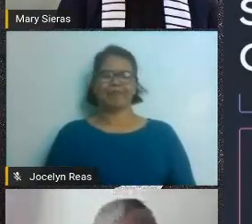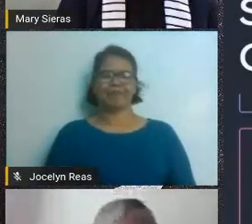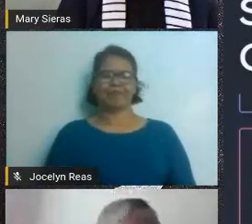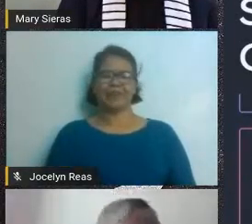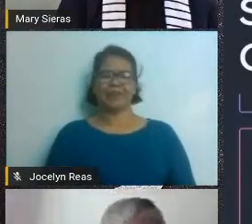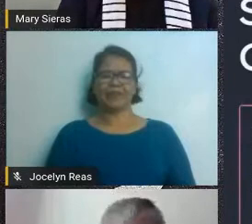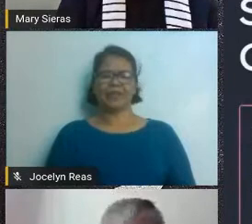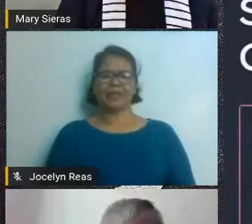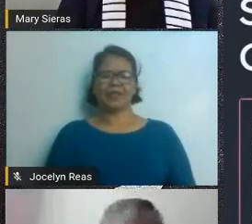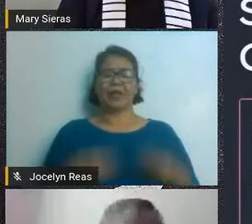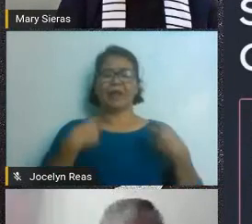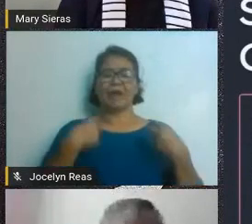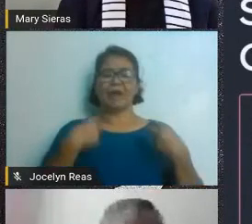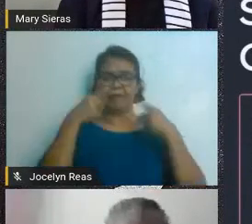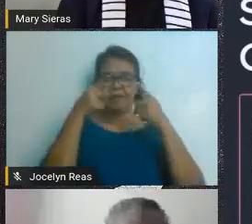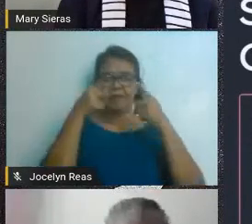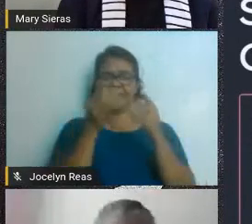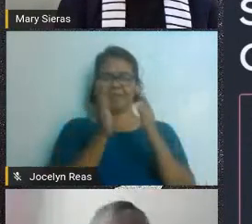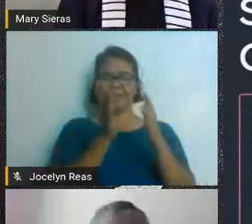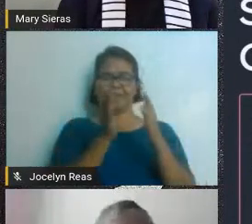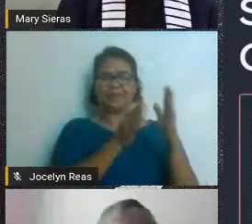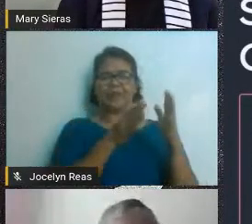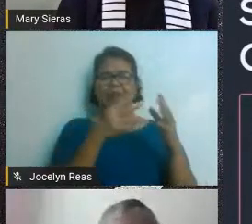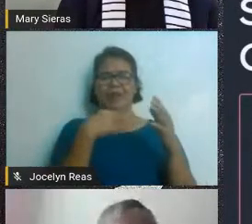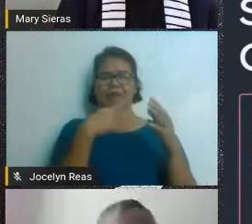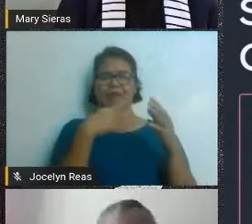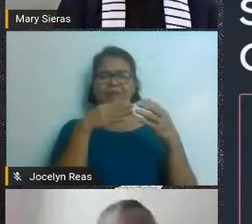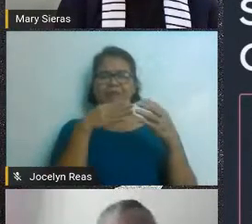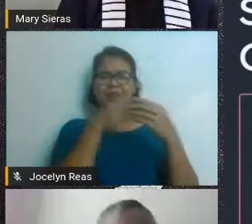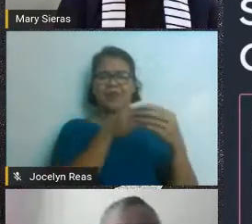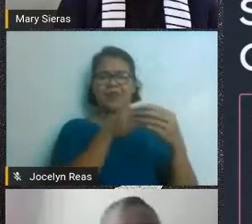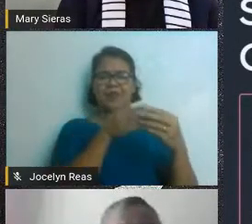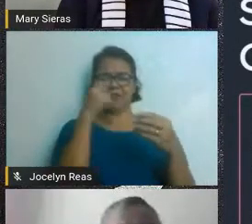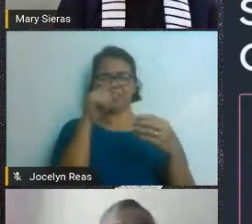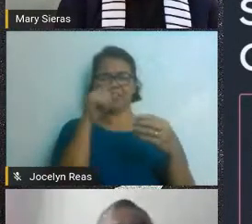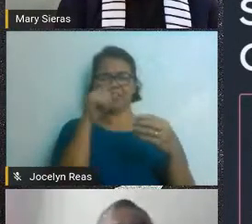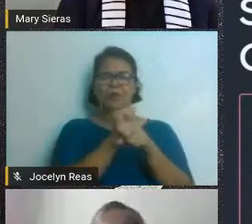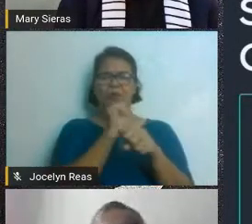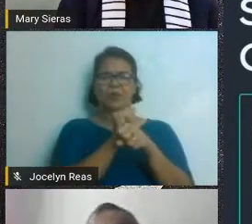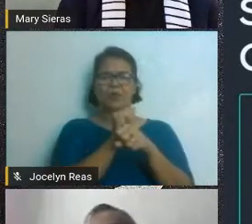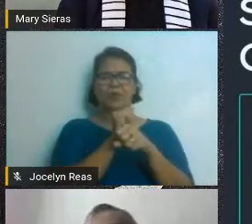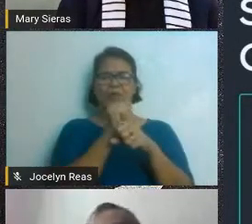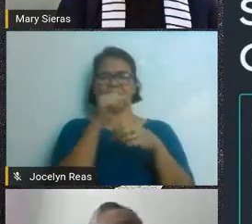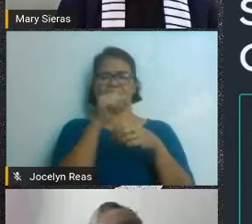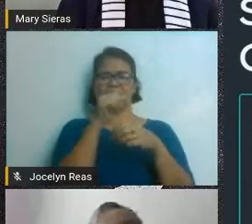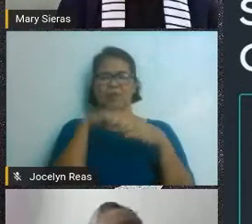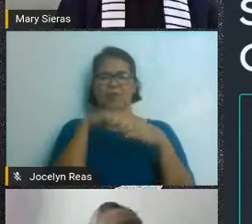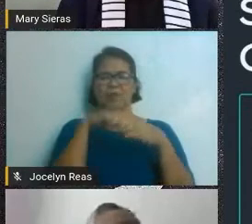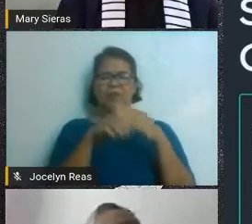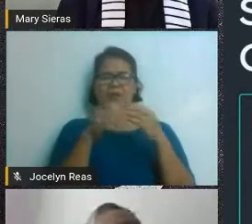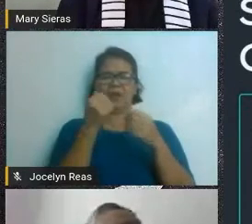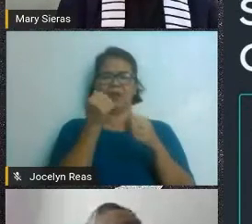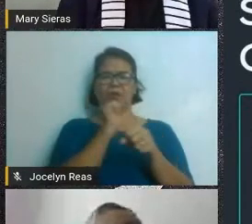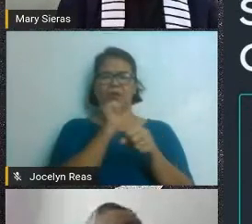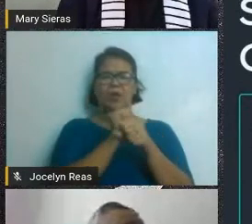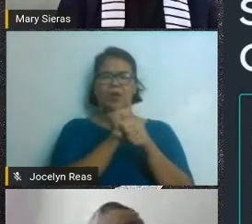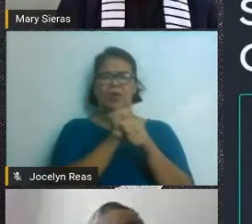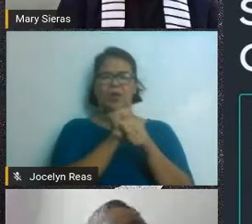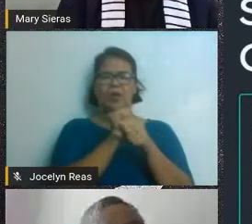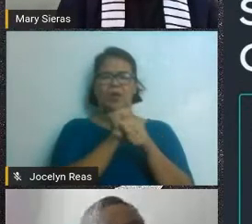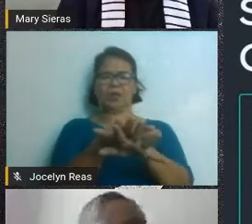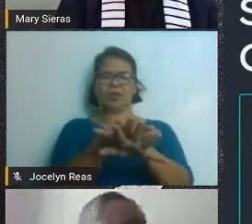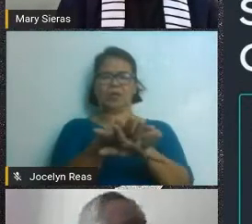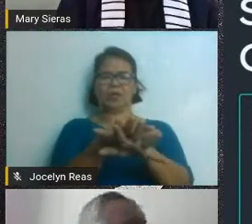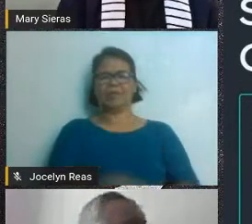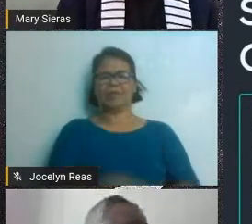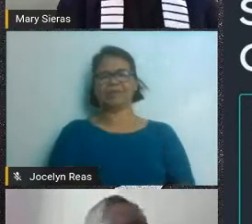perhaps one of the questions na itatanong mamaya. Sasabihin ko na ngayon, so kung nandyan yan, wag mo nang itanong, the work immersion guidelines will be